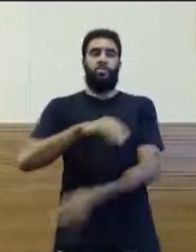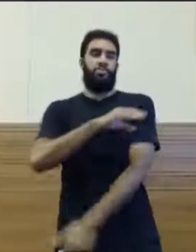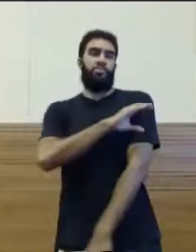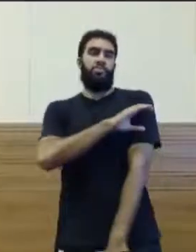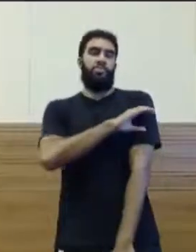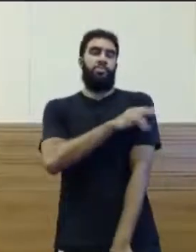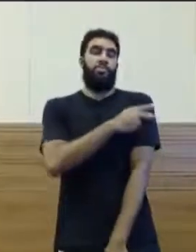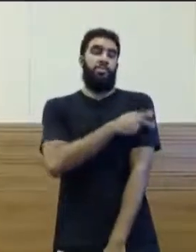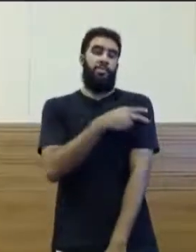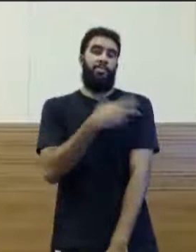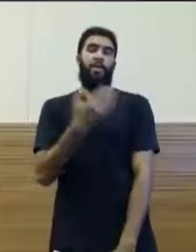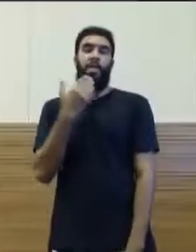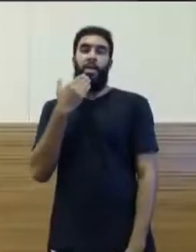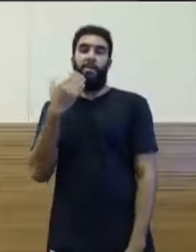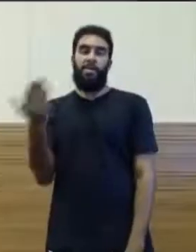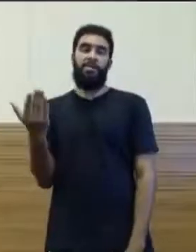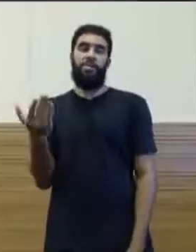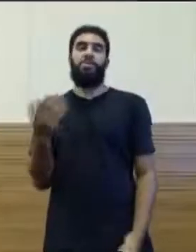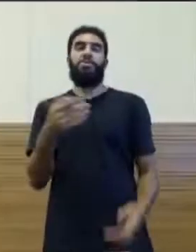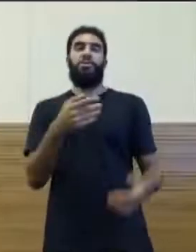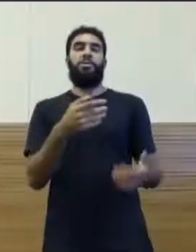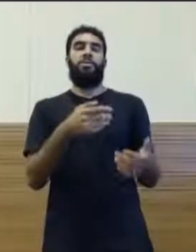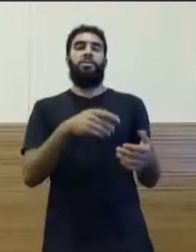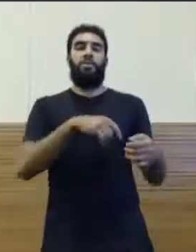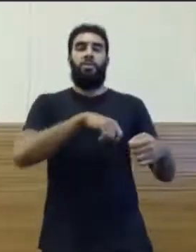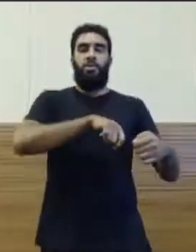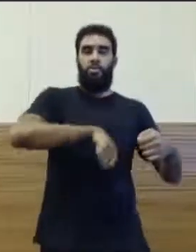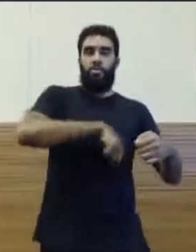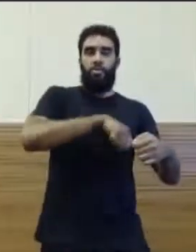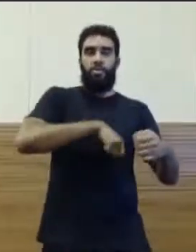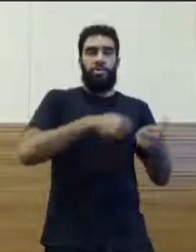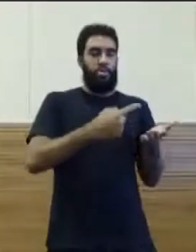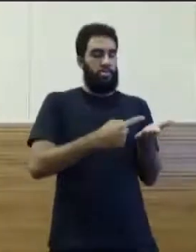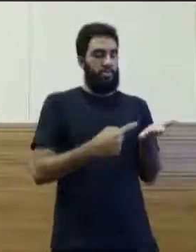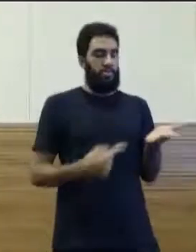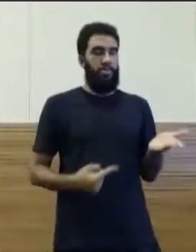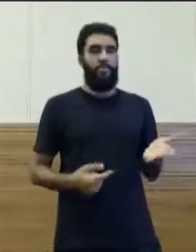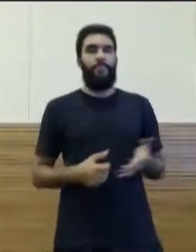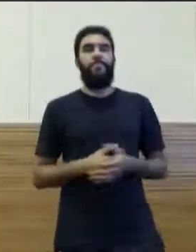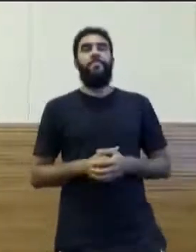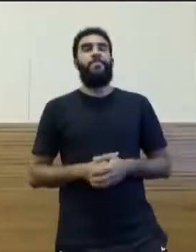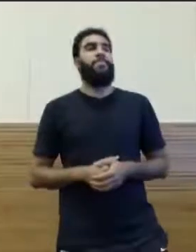coach of the Uruguayan soccer team, he would ask for recipes